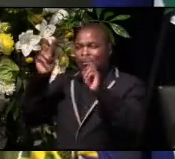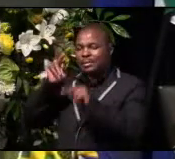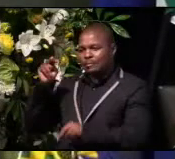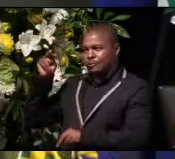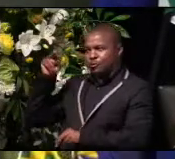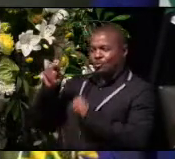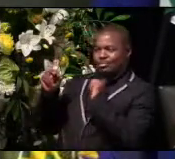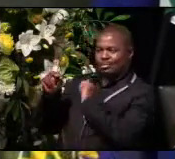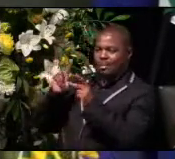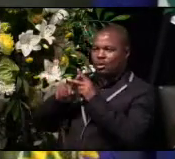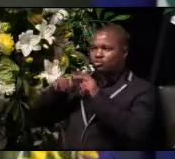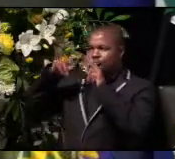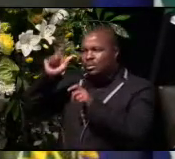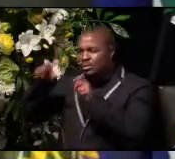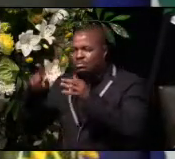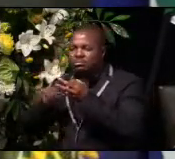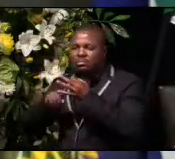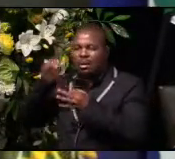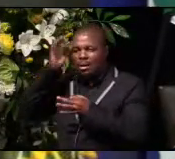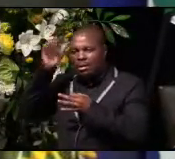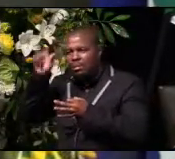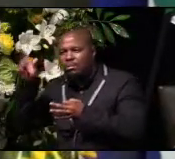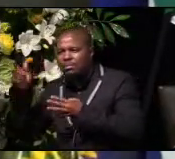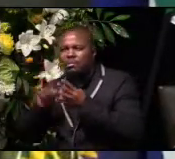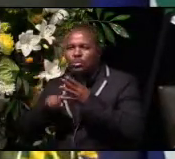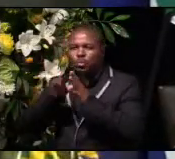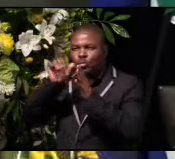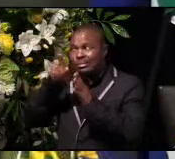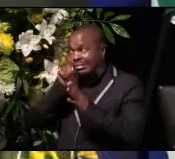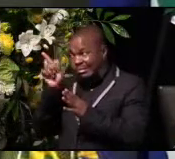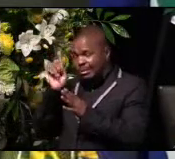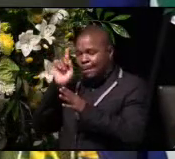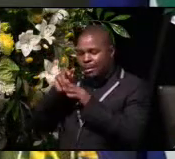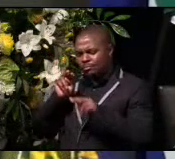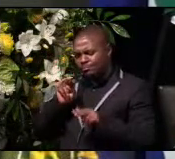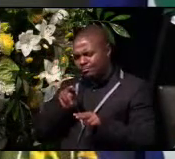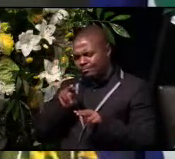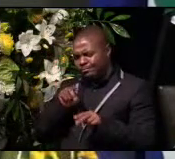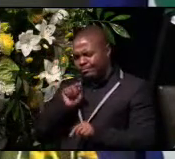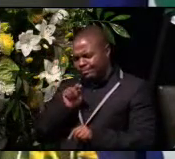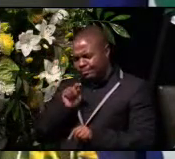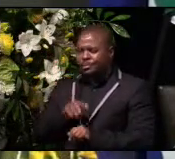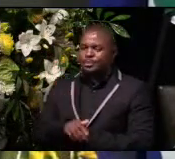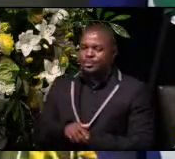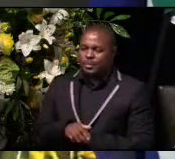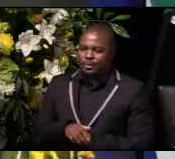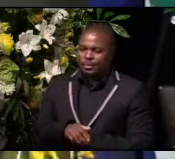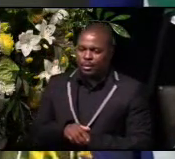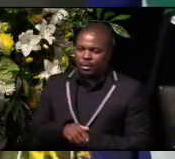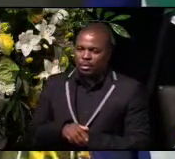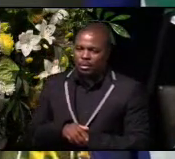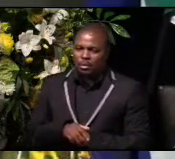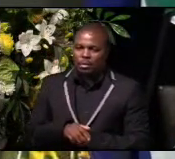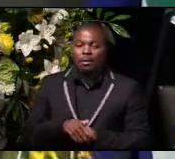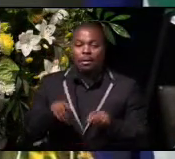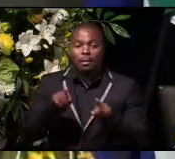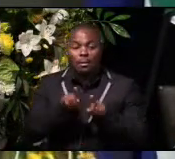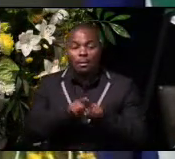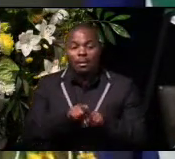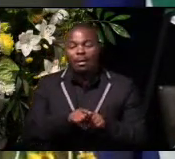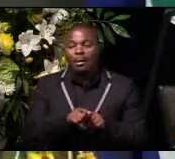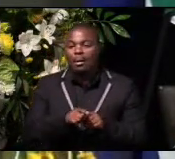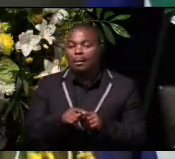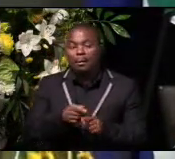from researchers from academics and from students that has been echoed by the